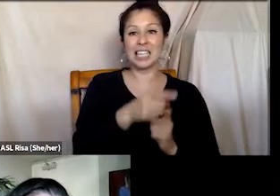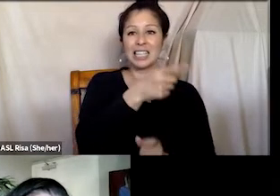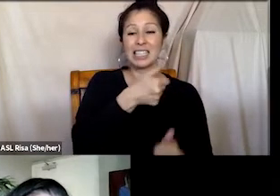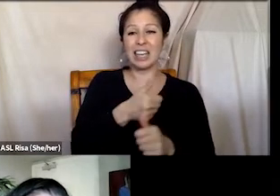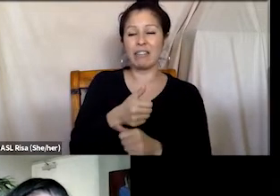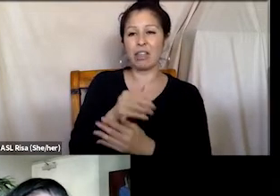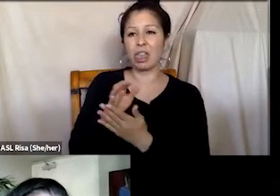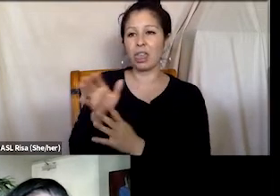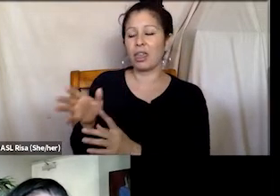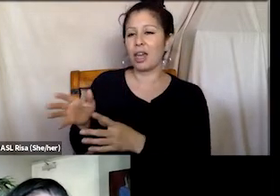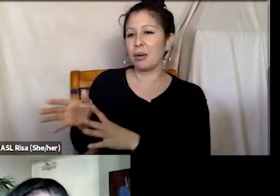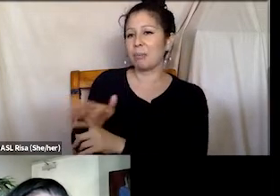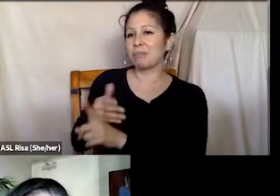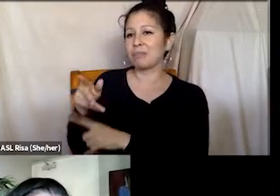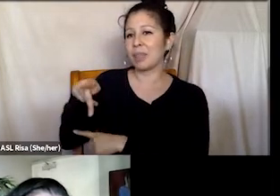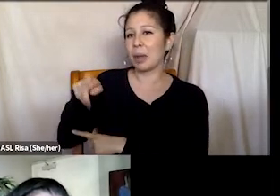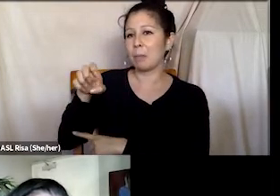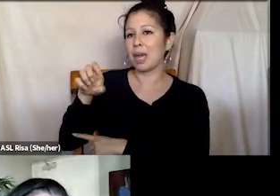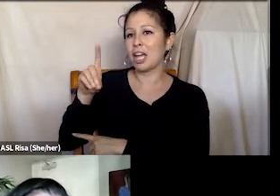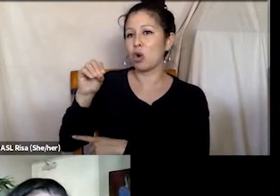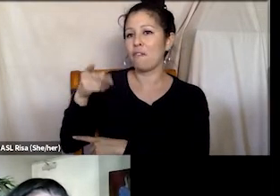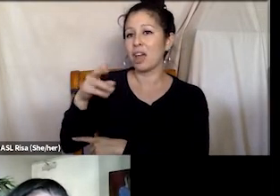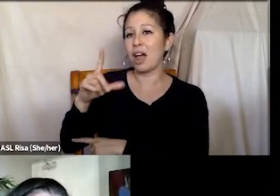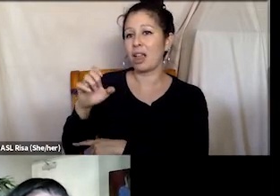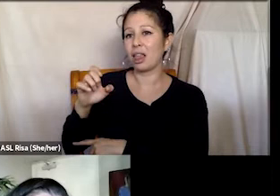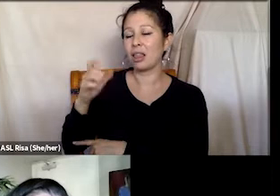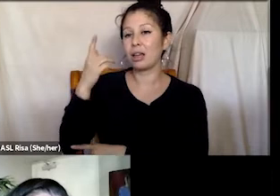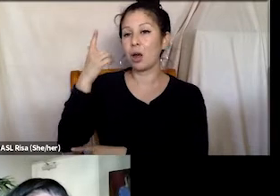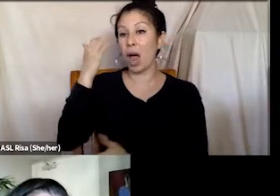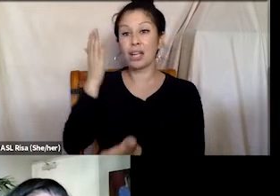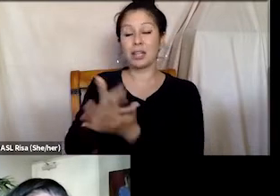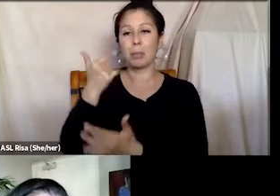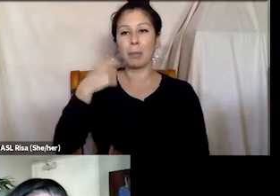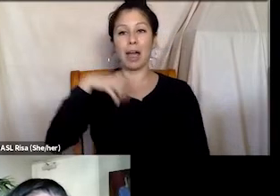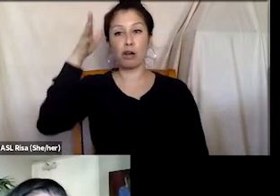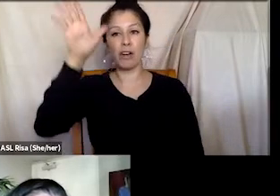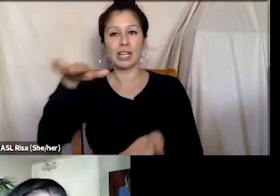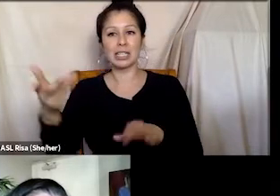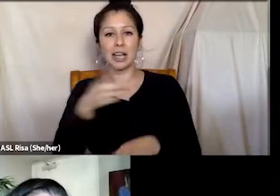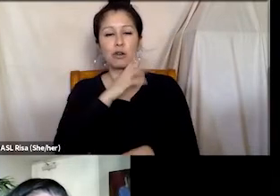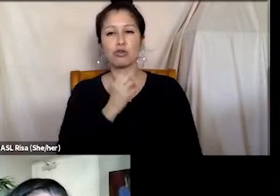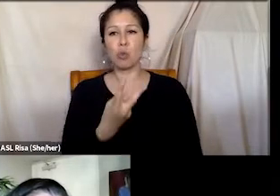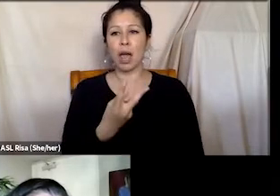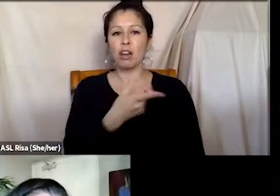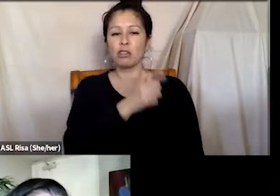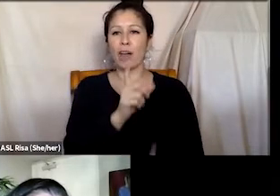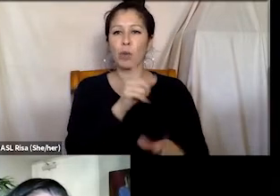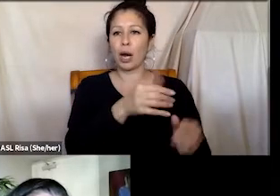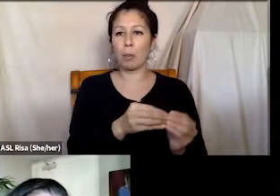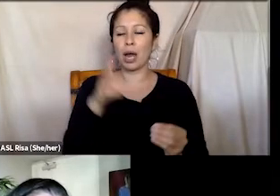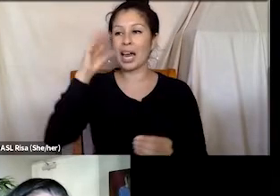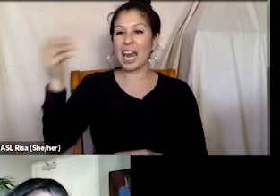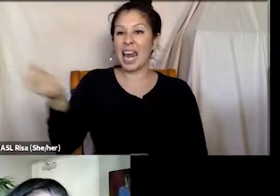pedophile. And the only reason it stopped is because my grandfather died when she was 12. And he had